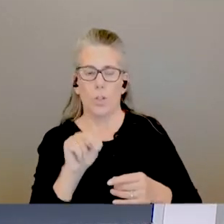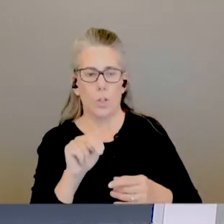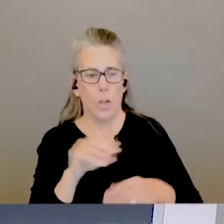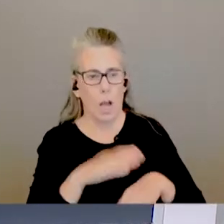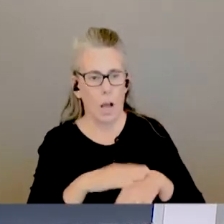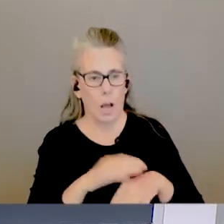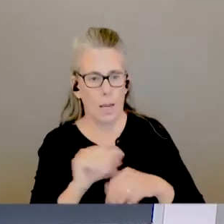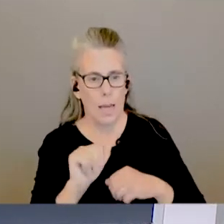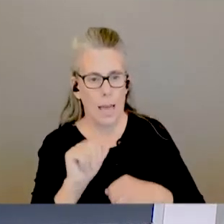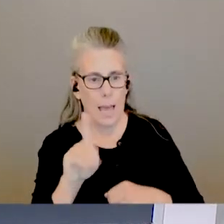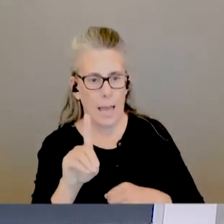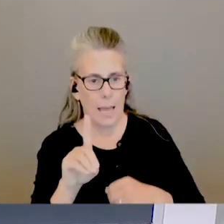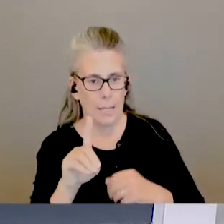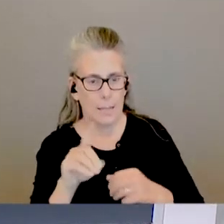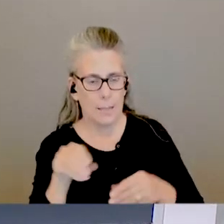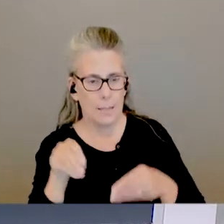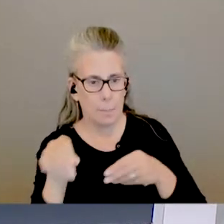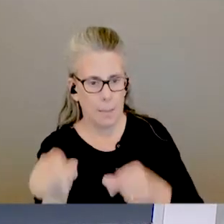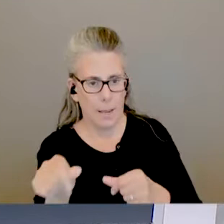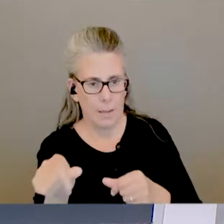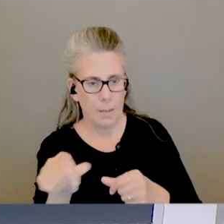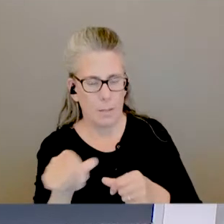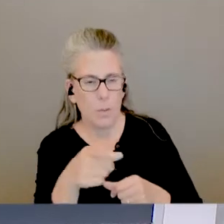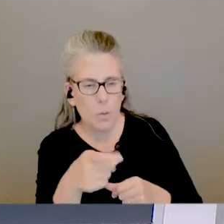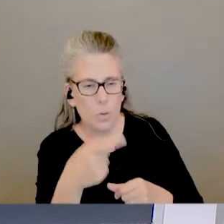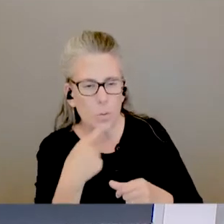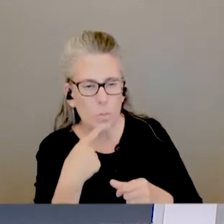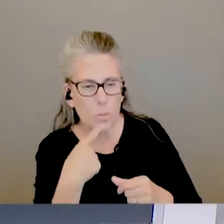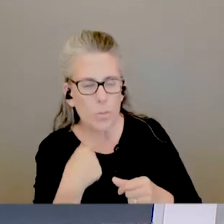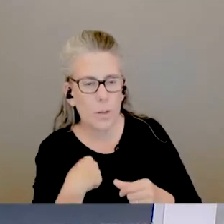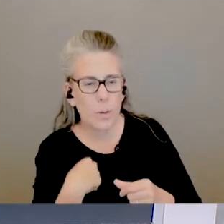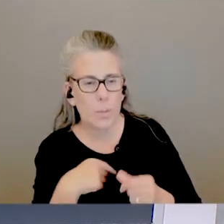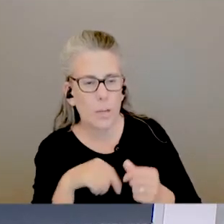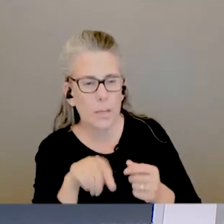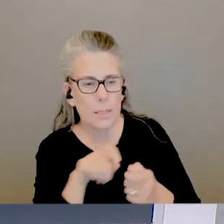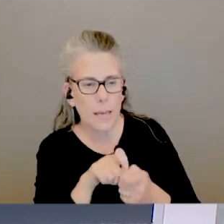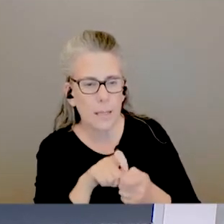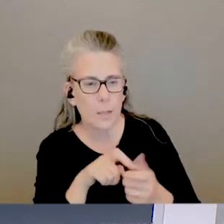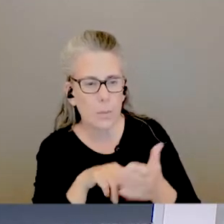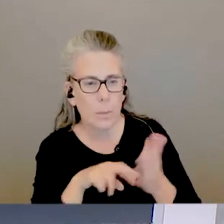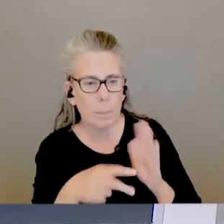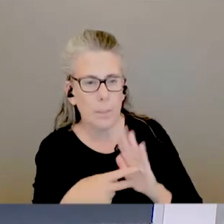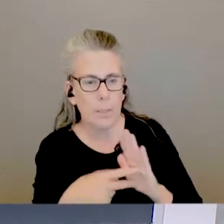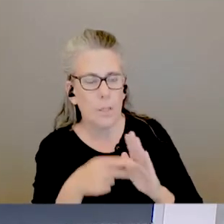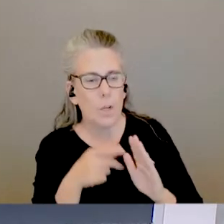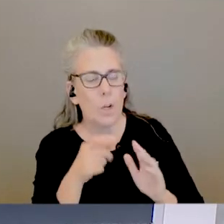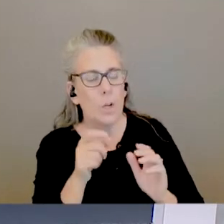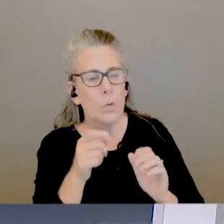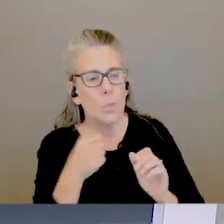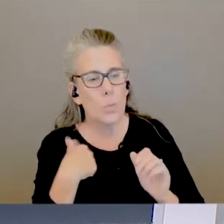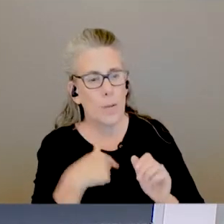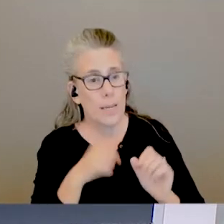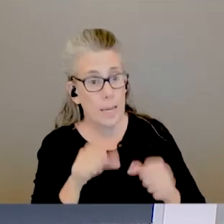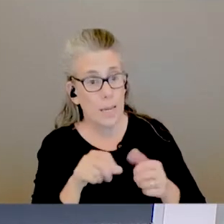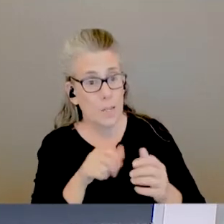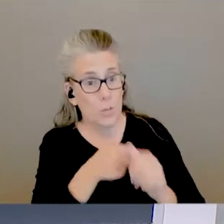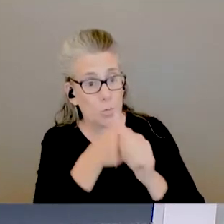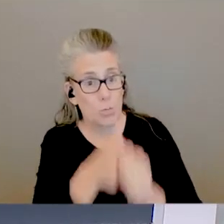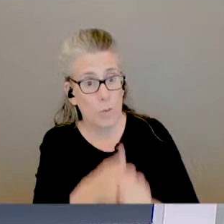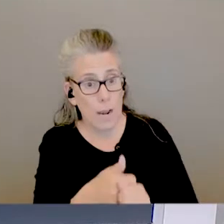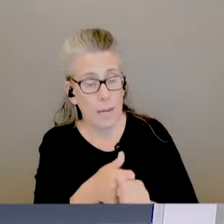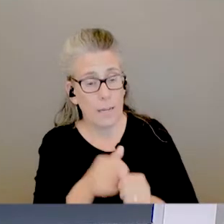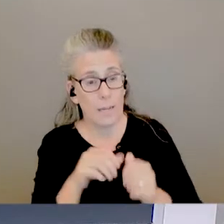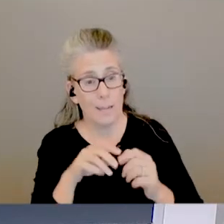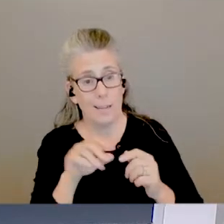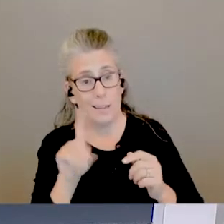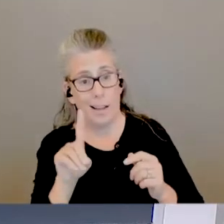you tell me if I've got this wrong, but there is an extra component to this where we are able to track the downstream actions, right? So it's not like I see an ad,